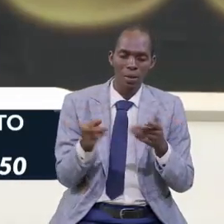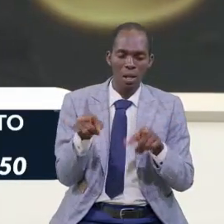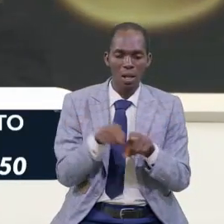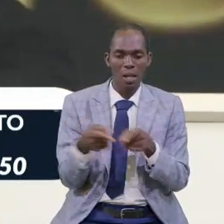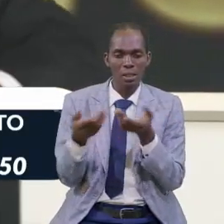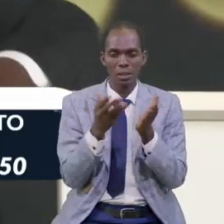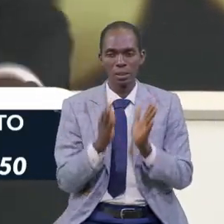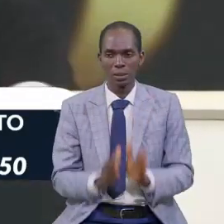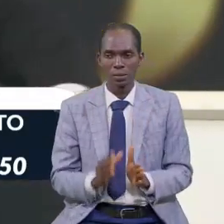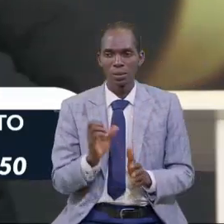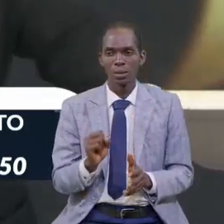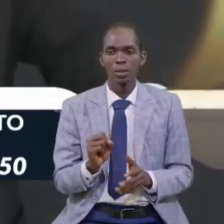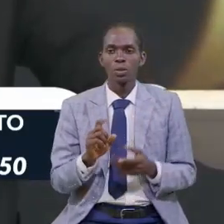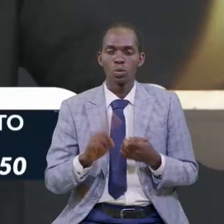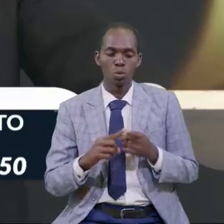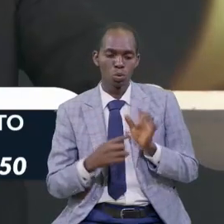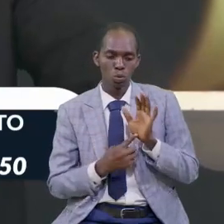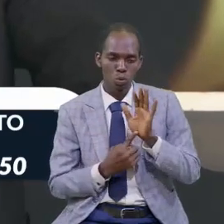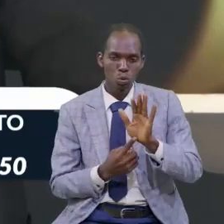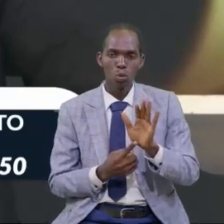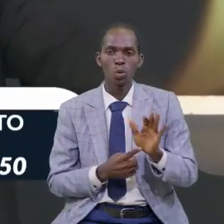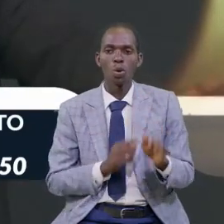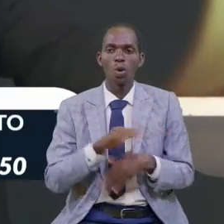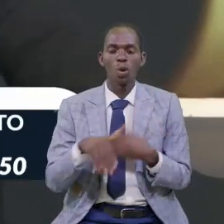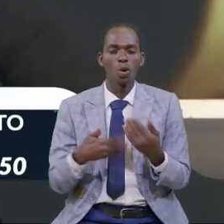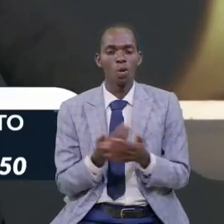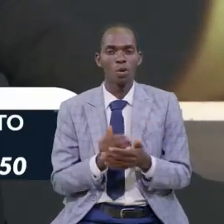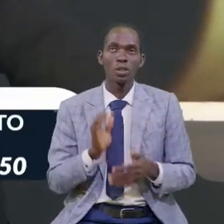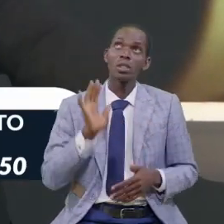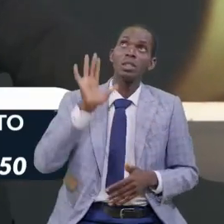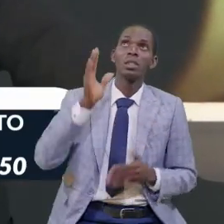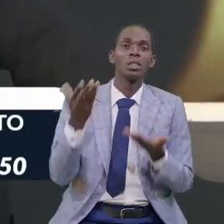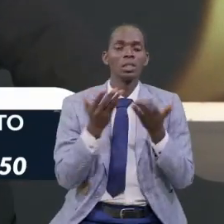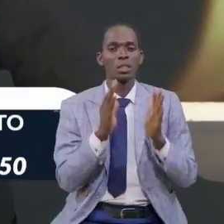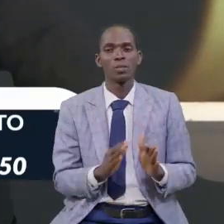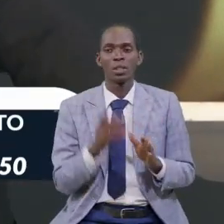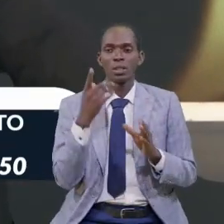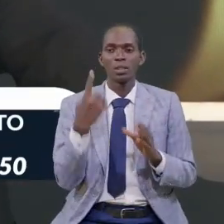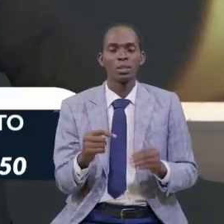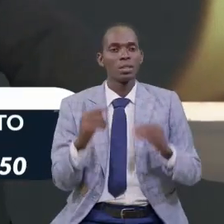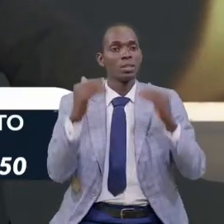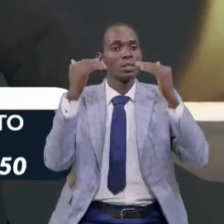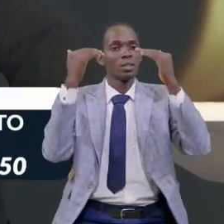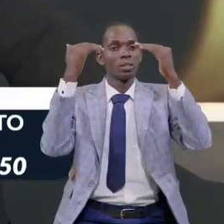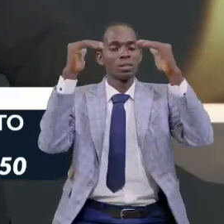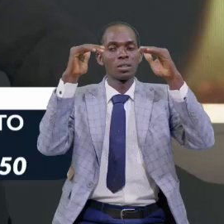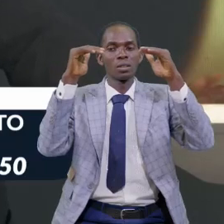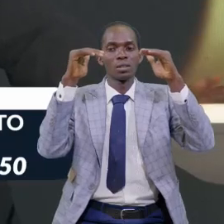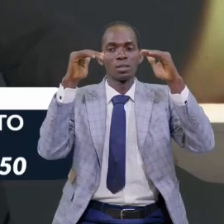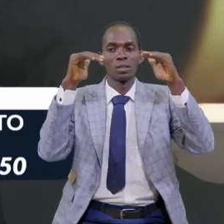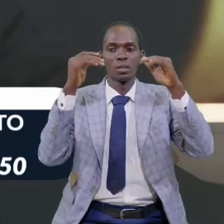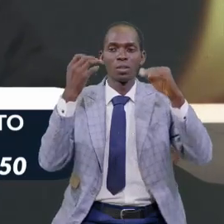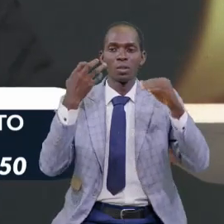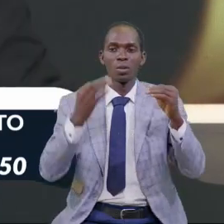show all his servants the standard of service. The standard of service.